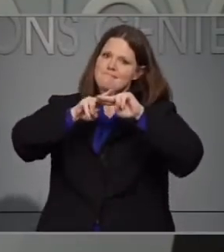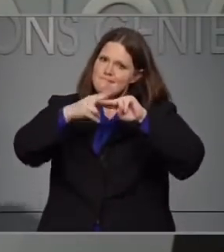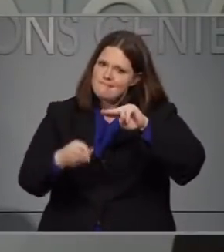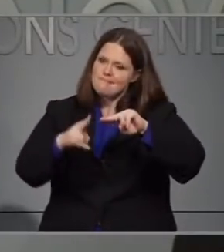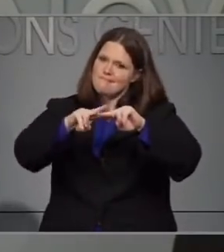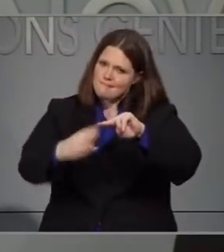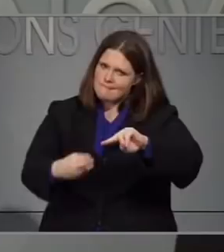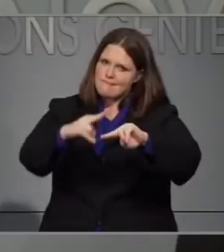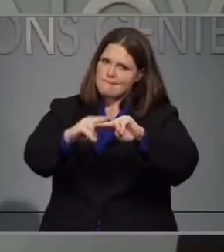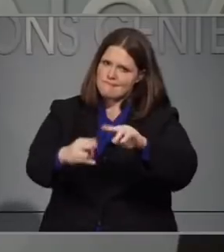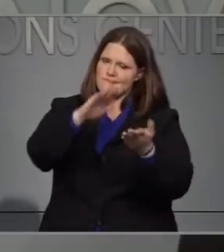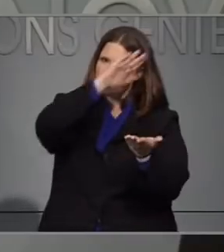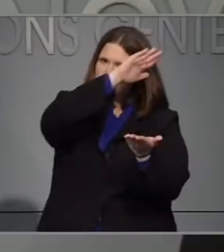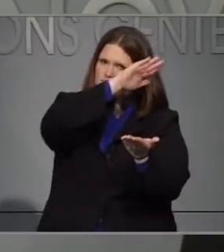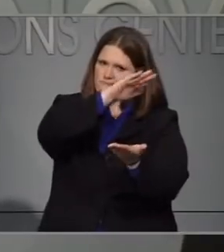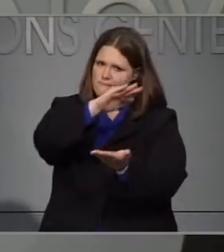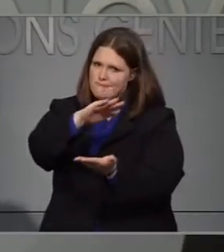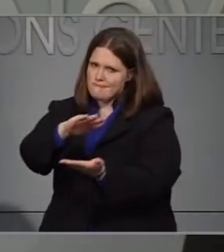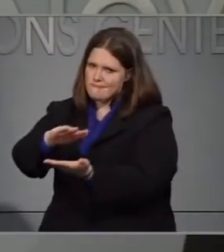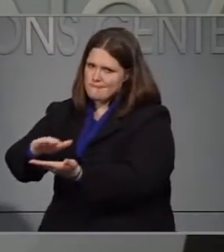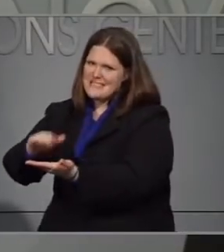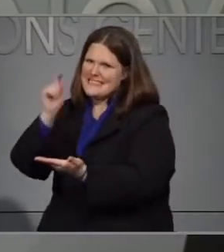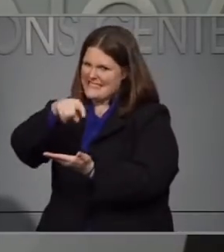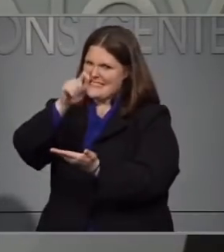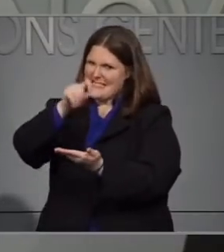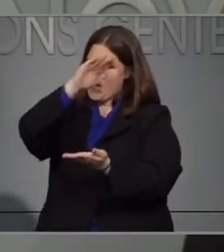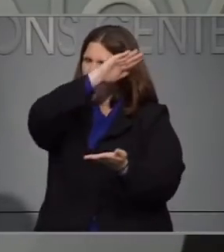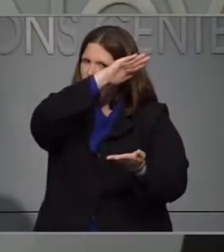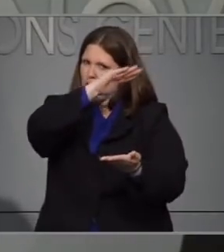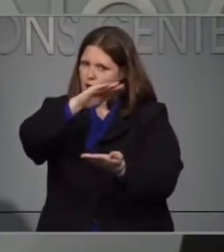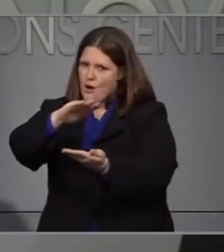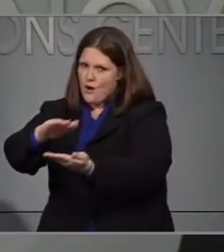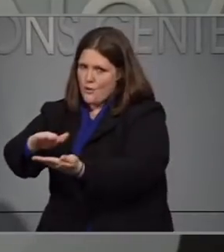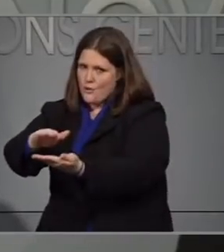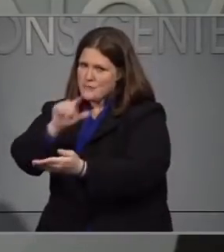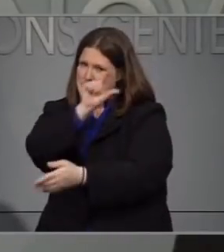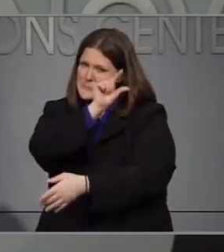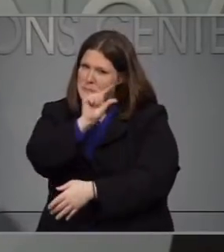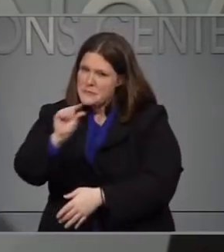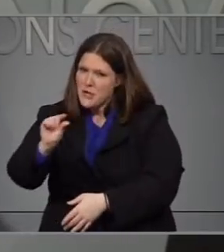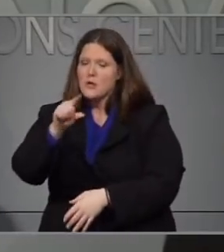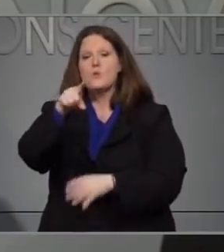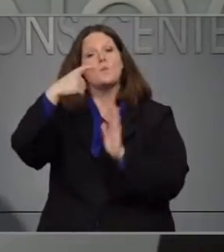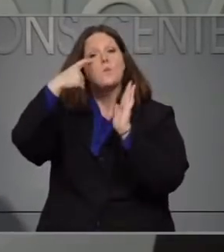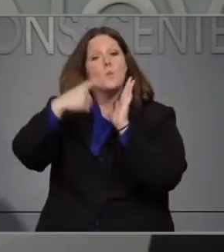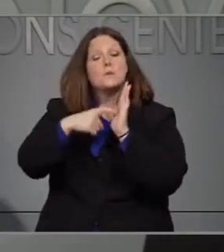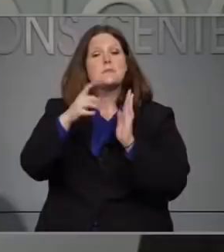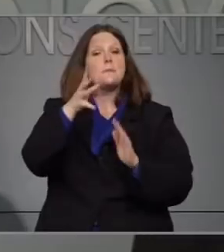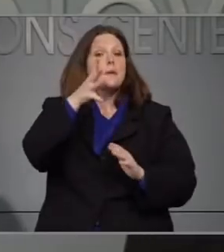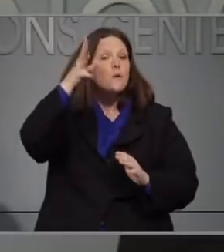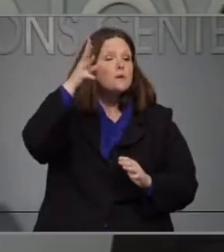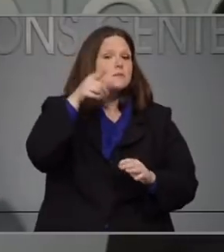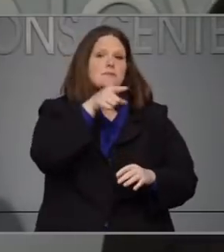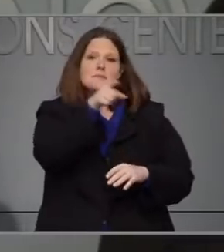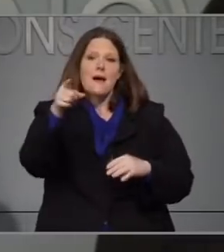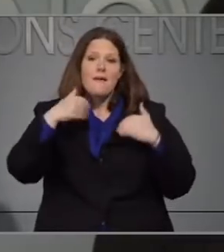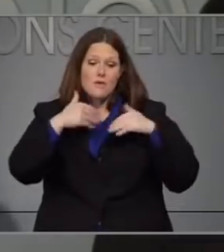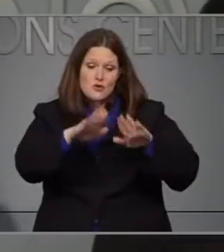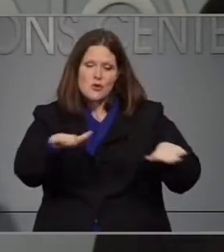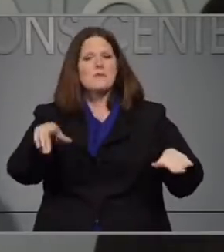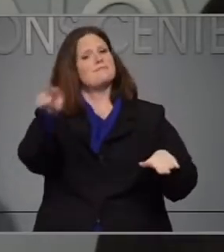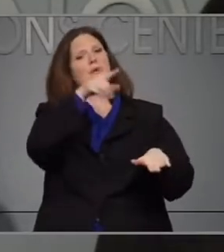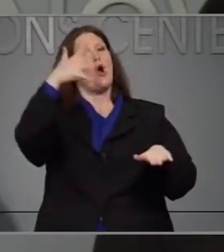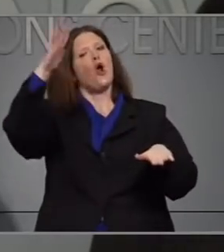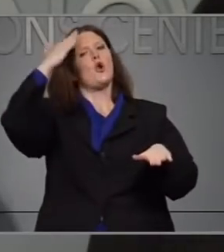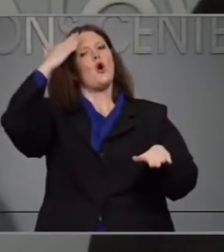keep things and keep that viral level low. I think you'll know, and those of parents of school-age children certainly know that